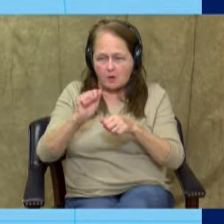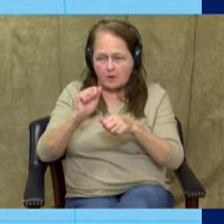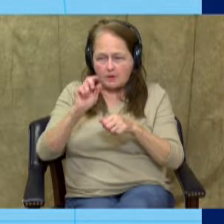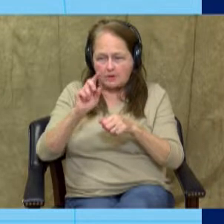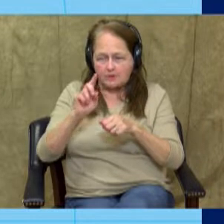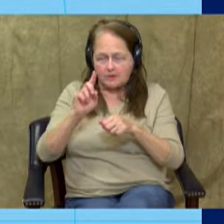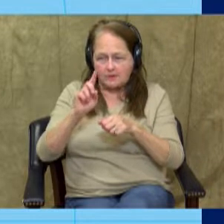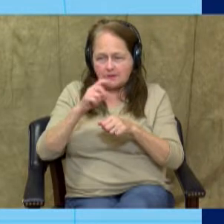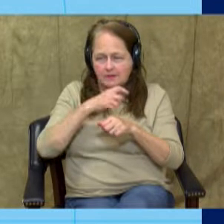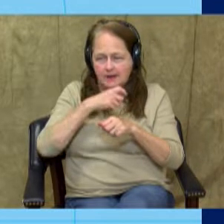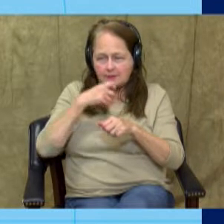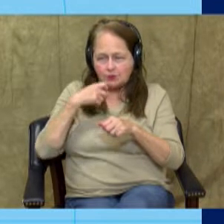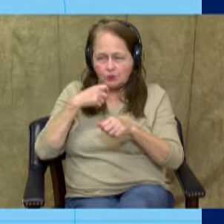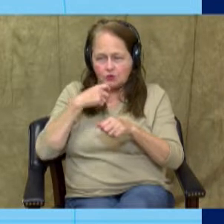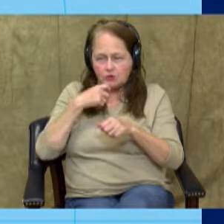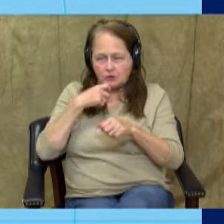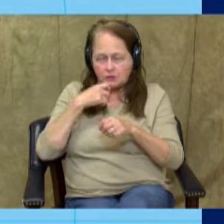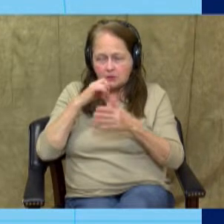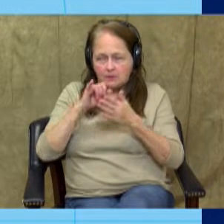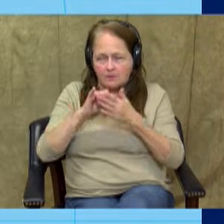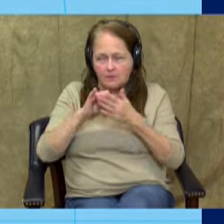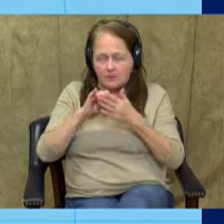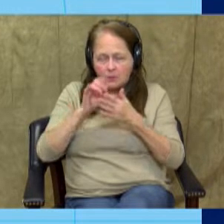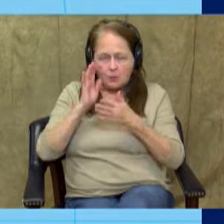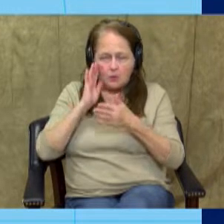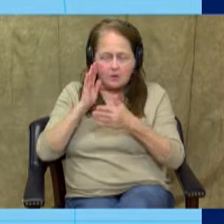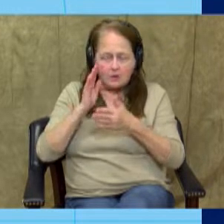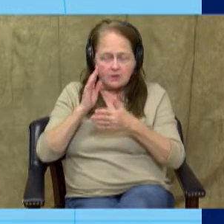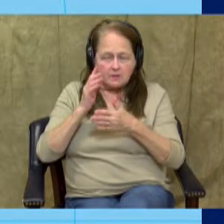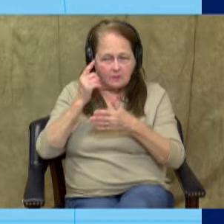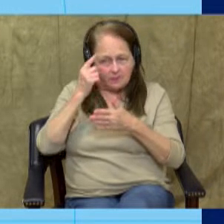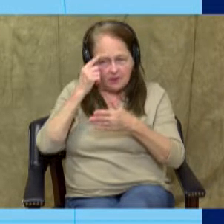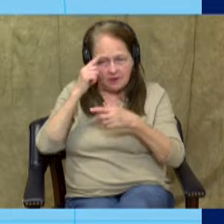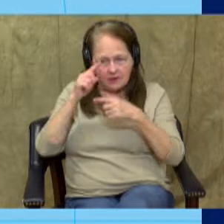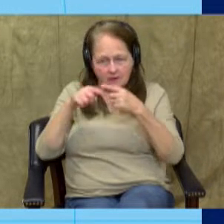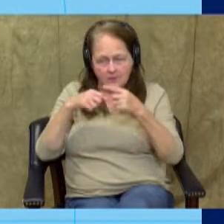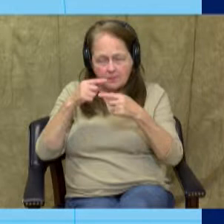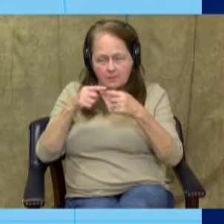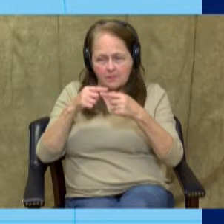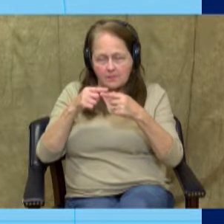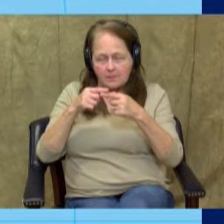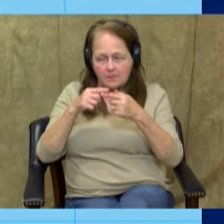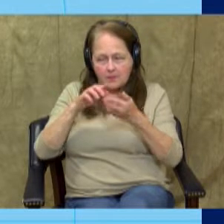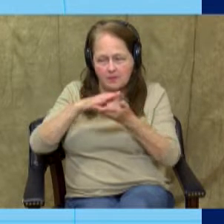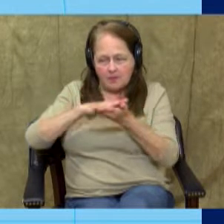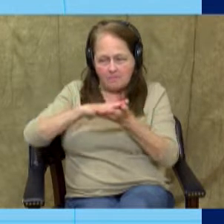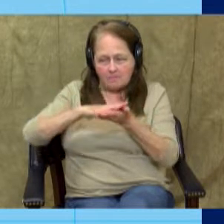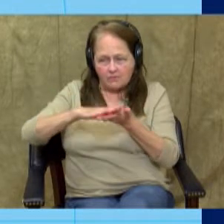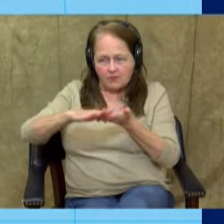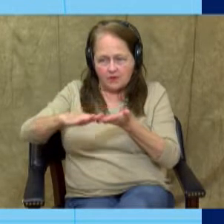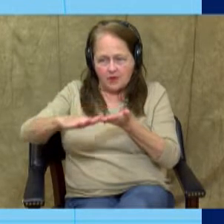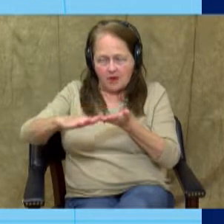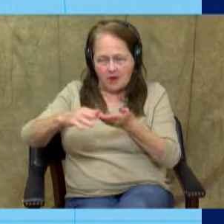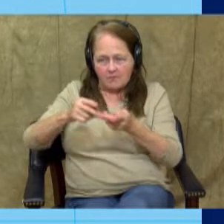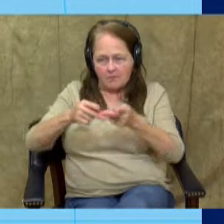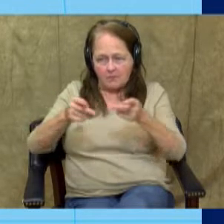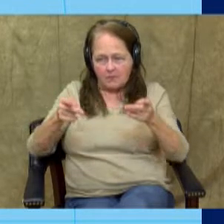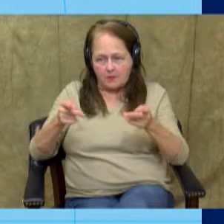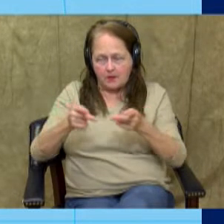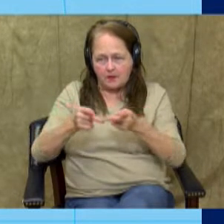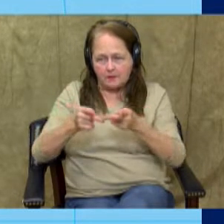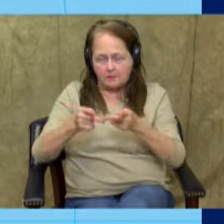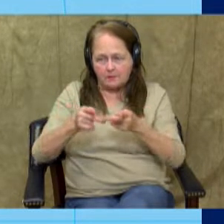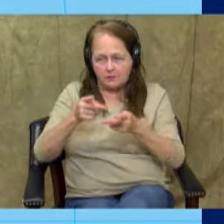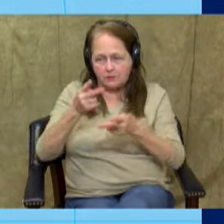and the Arabian deserts. But also, when you think of a desert, you might think of a flat place. Well, let's look at our